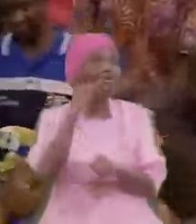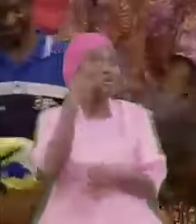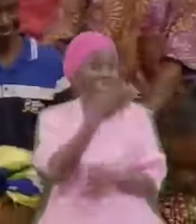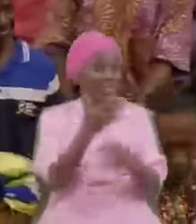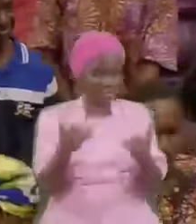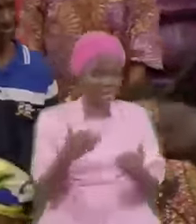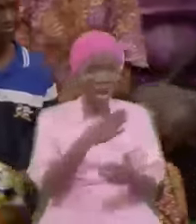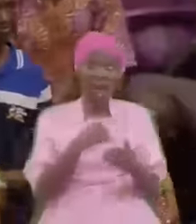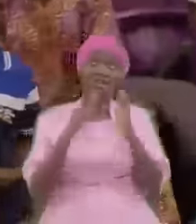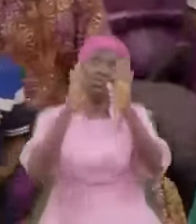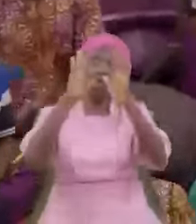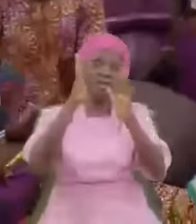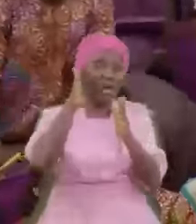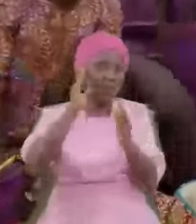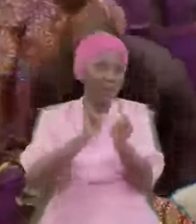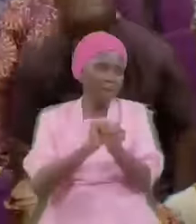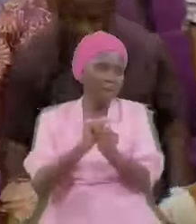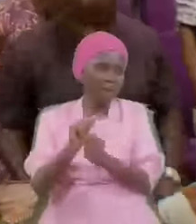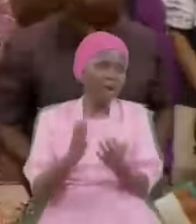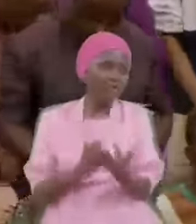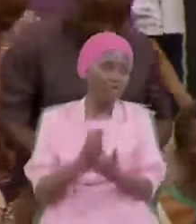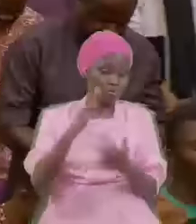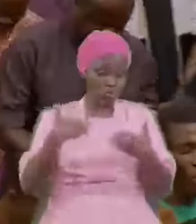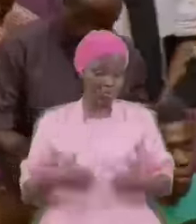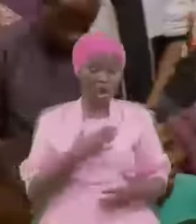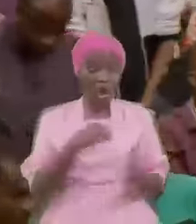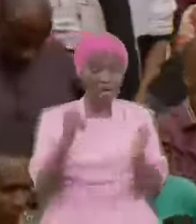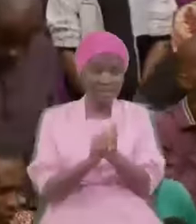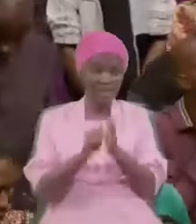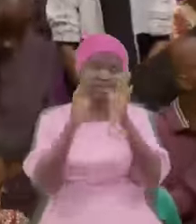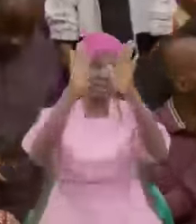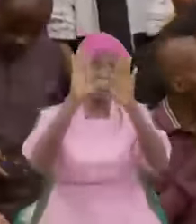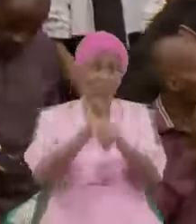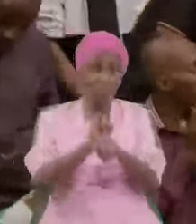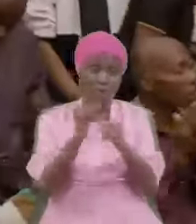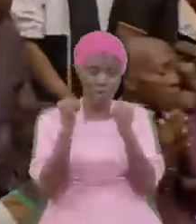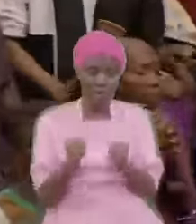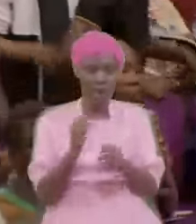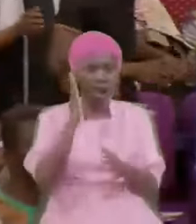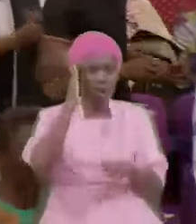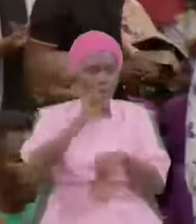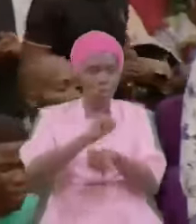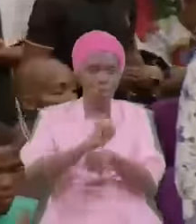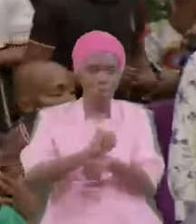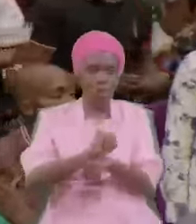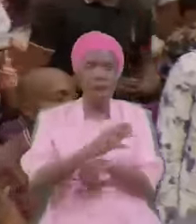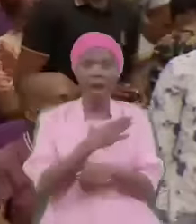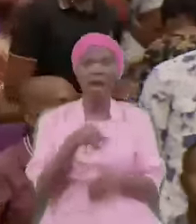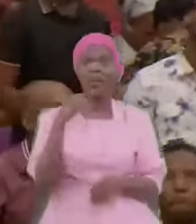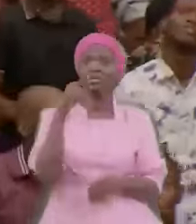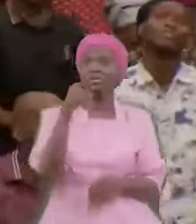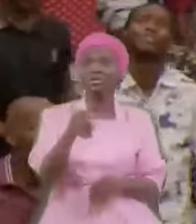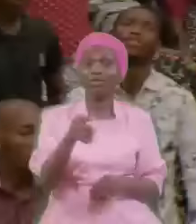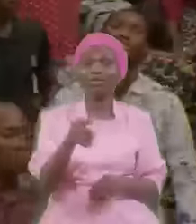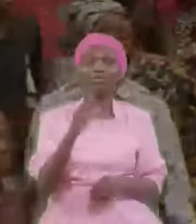pass through your body. And that miracle power will work. And you will never